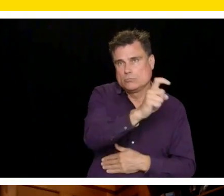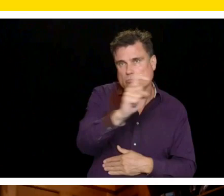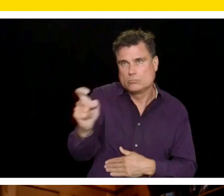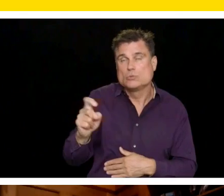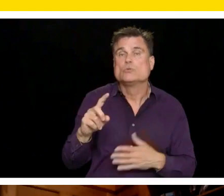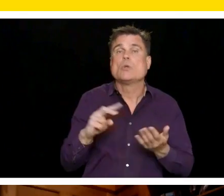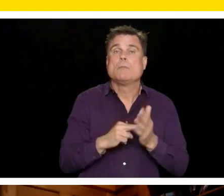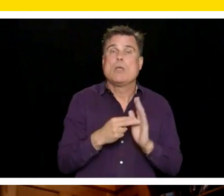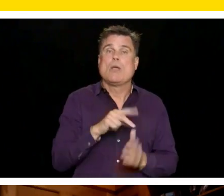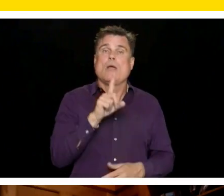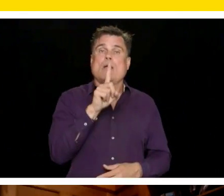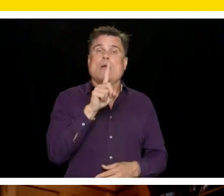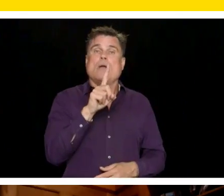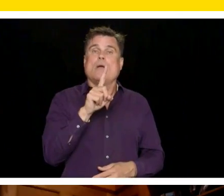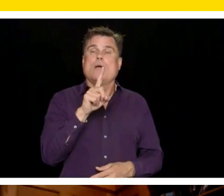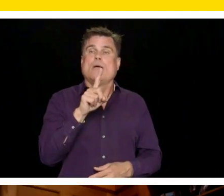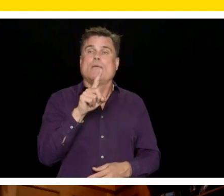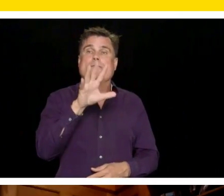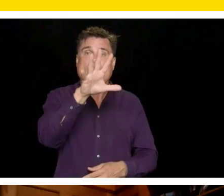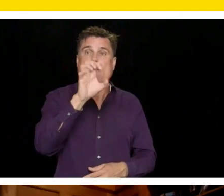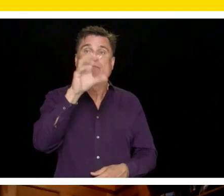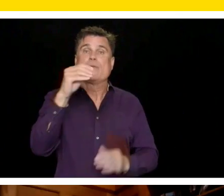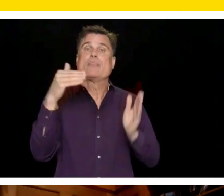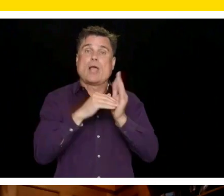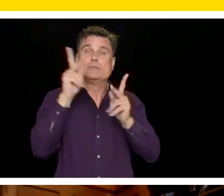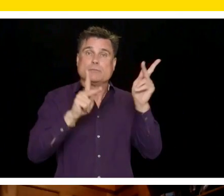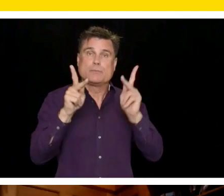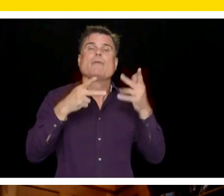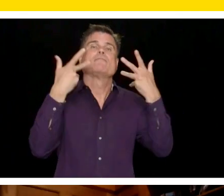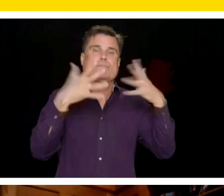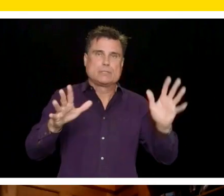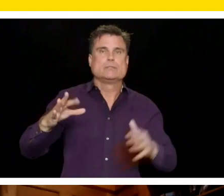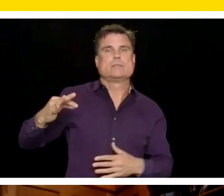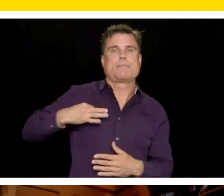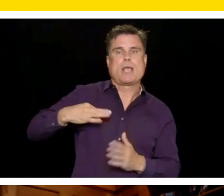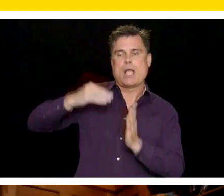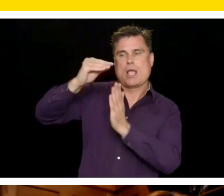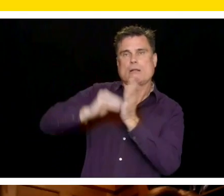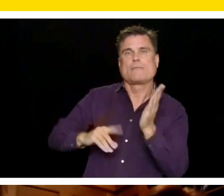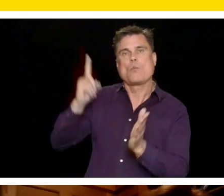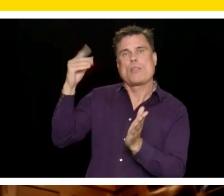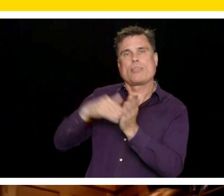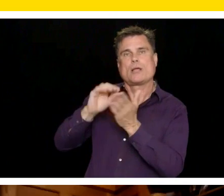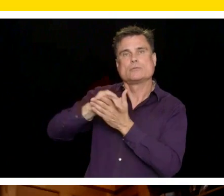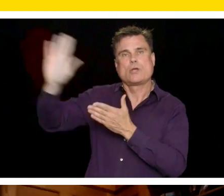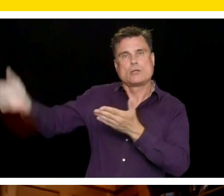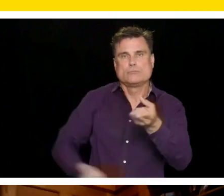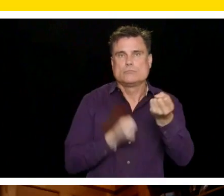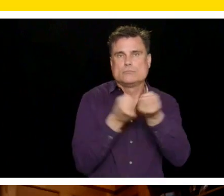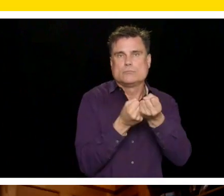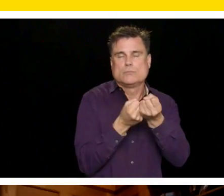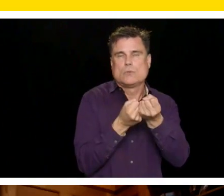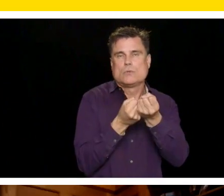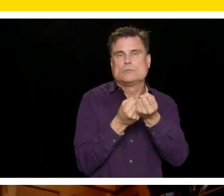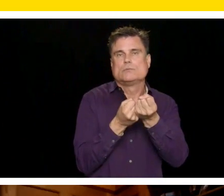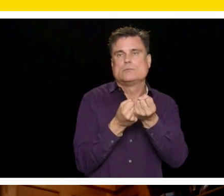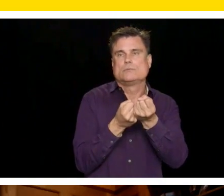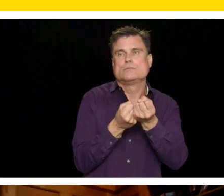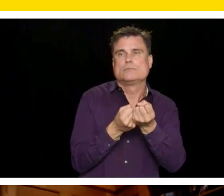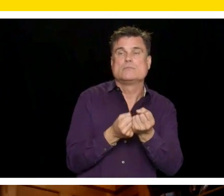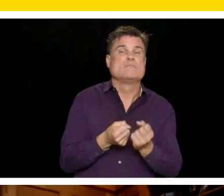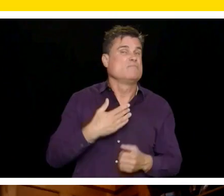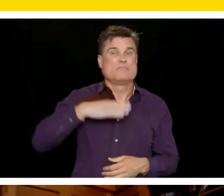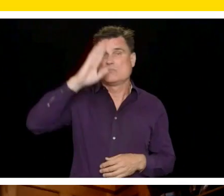not every program is going to be able to get to every single person because we all have our own stories